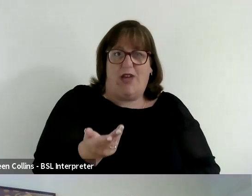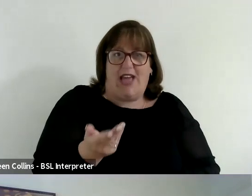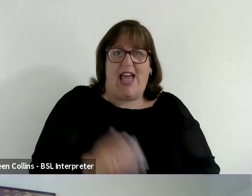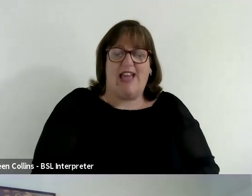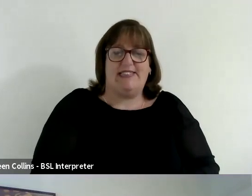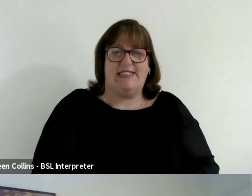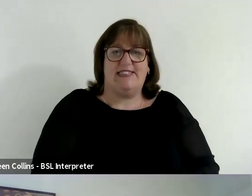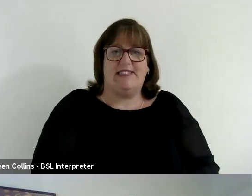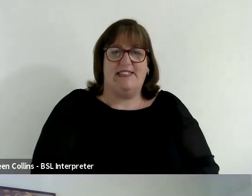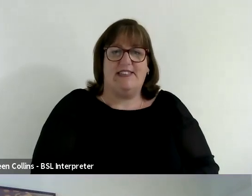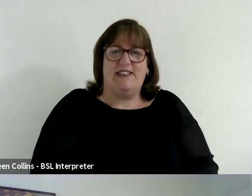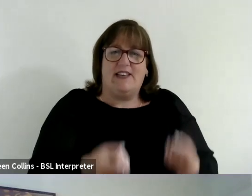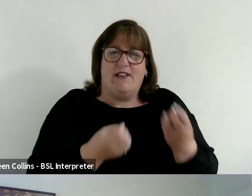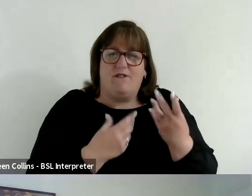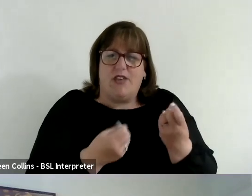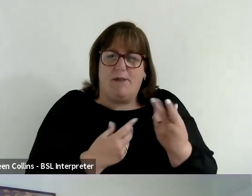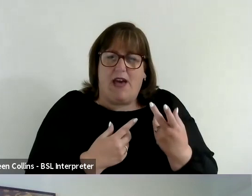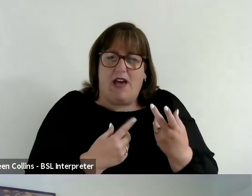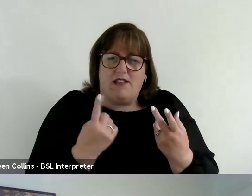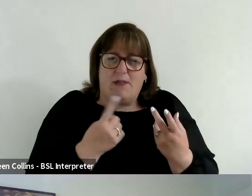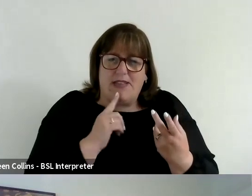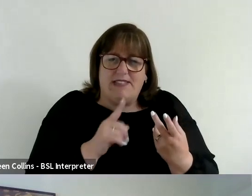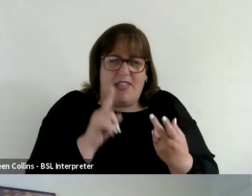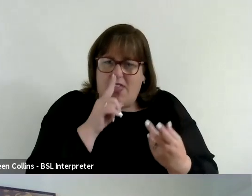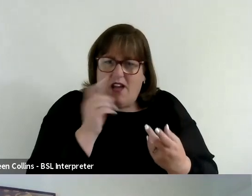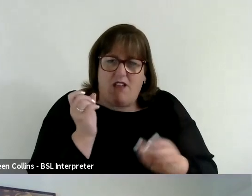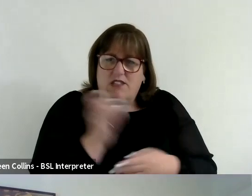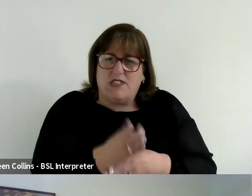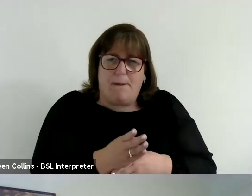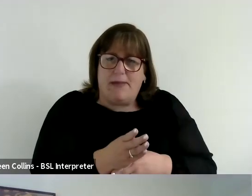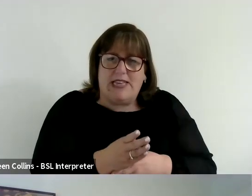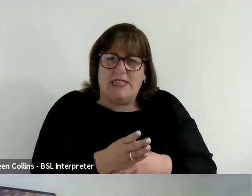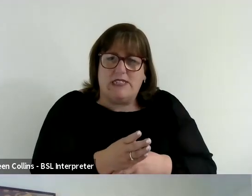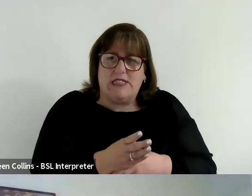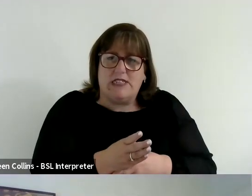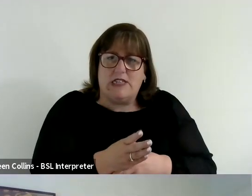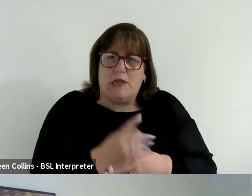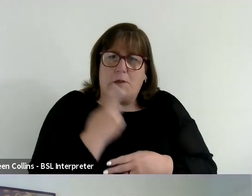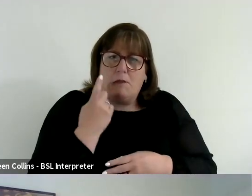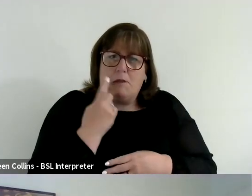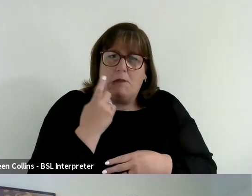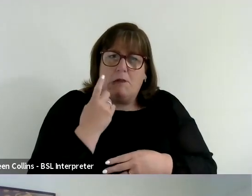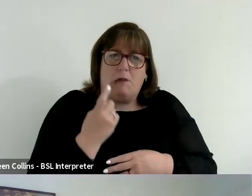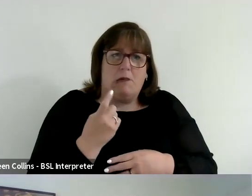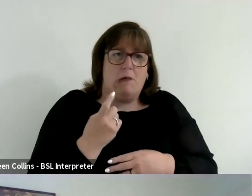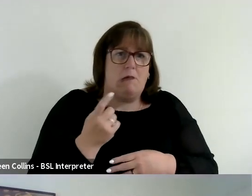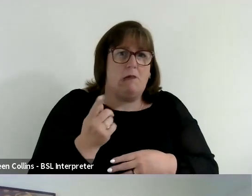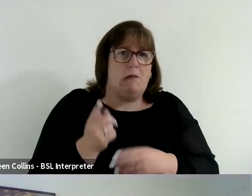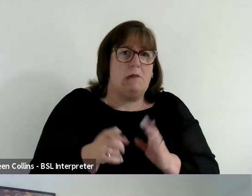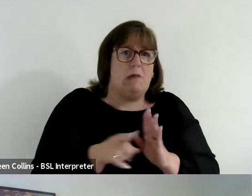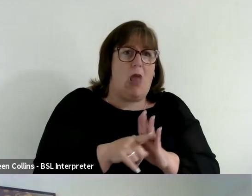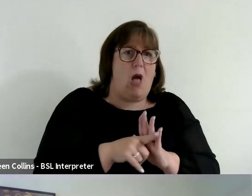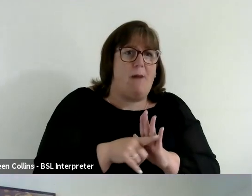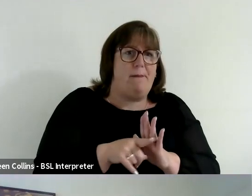had feedback saying they can't submit the feedback. No. Oh, and I've got a fire alarm going on in